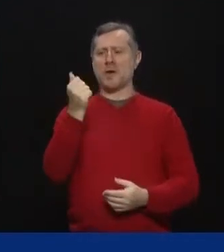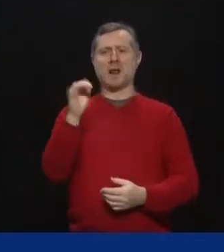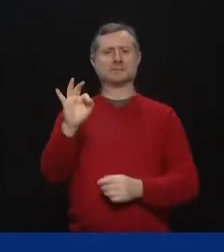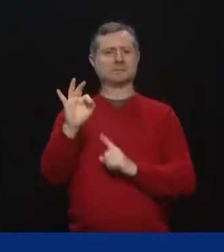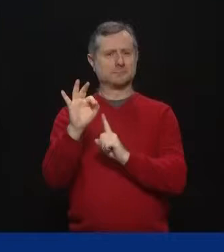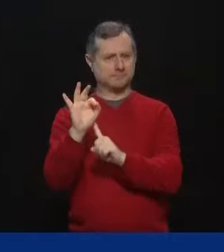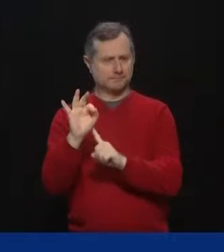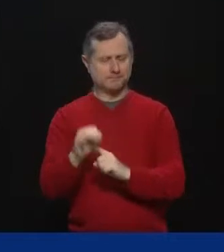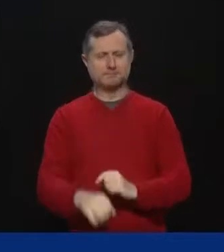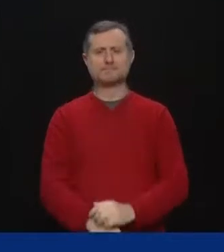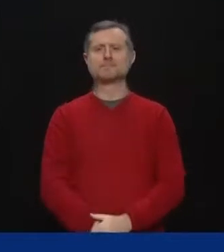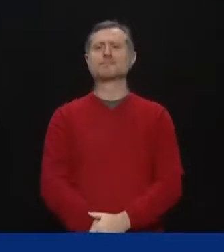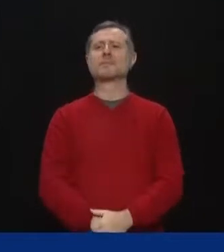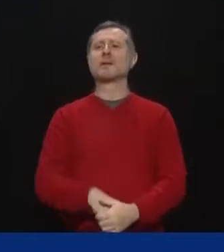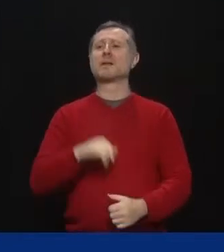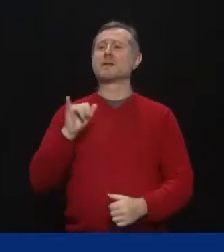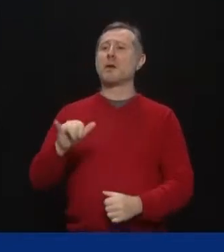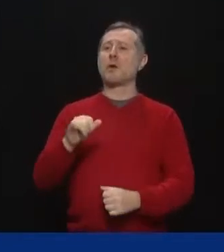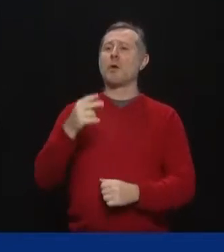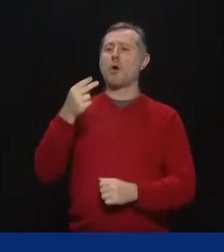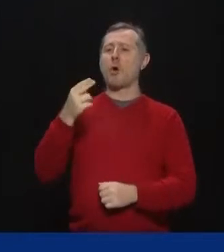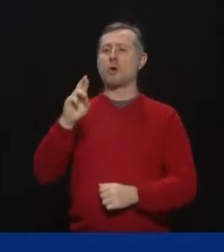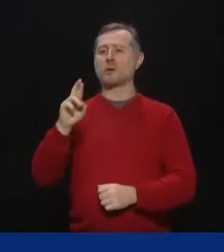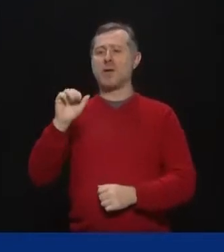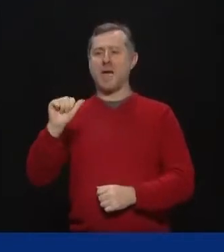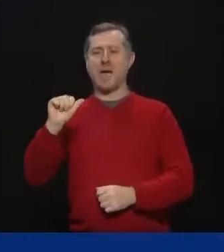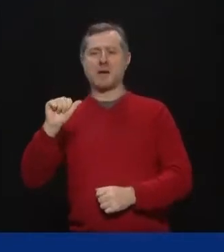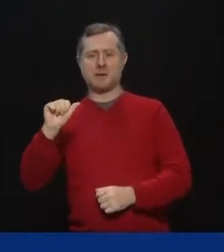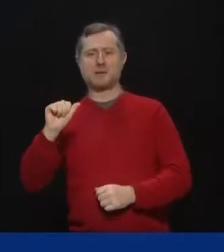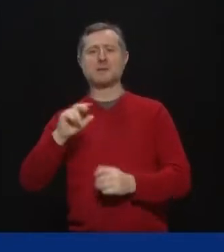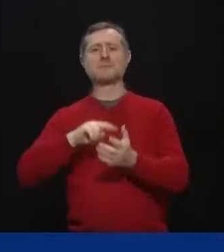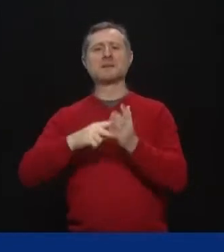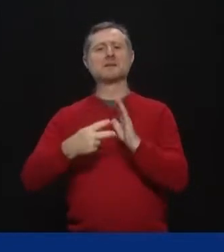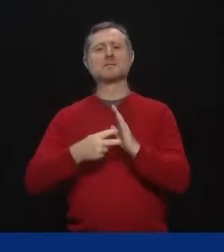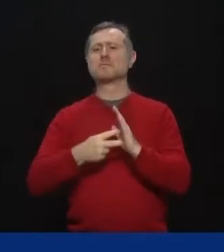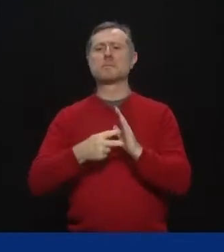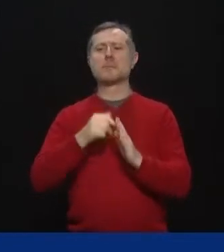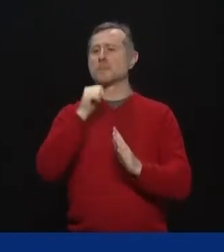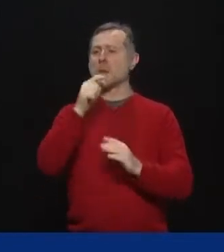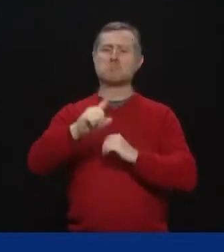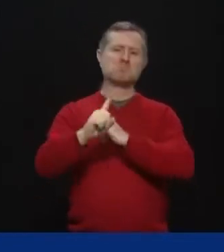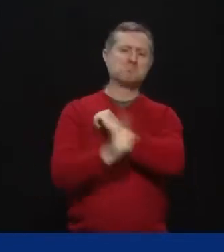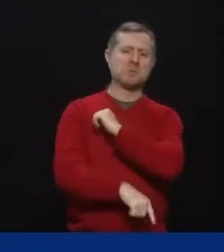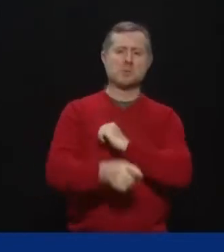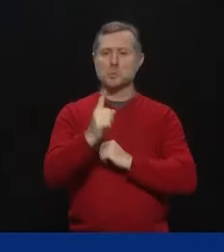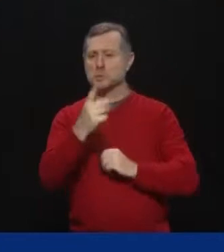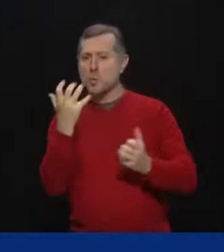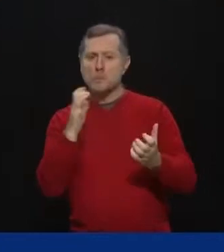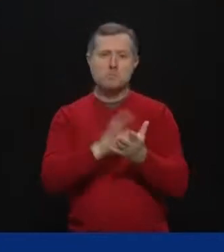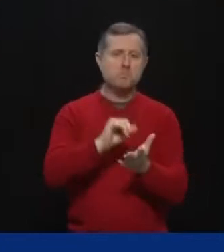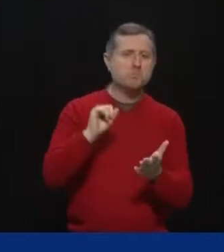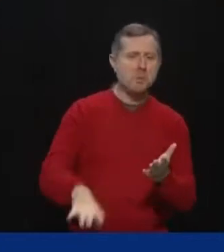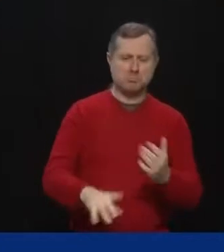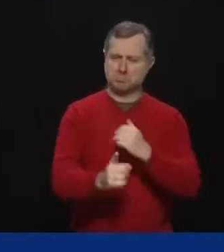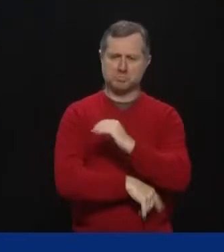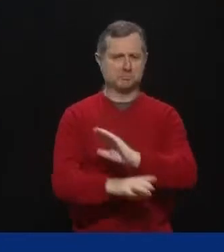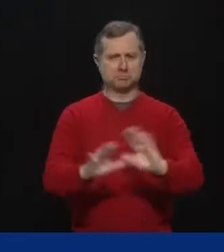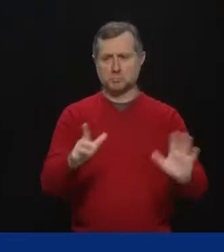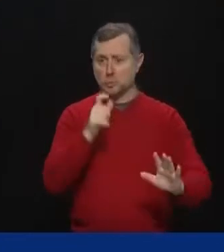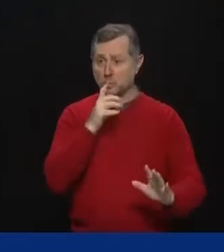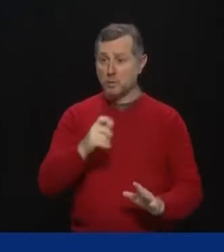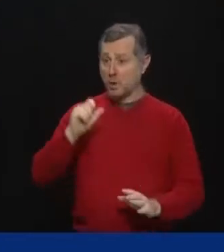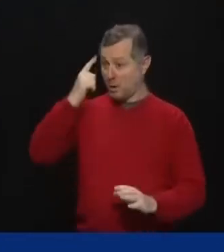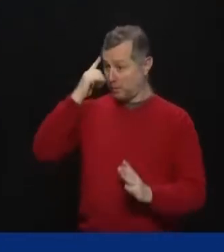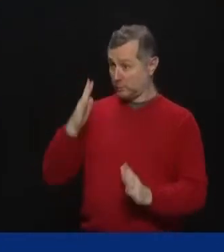RHA decriminalized abortion in New York, a step that seems prescient in 2021. But Governor Hochul has recognized that that's not